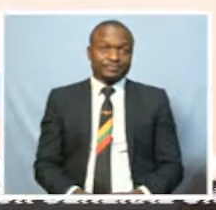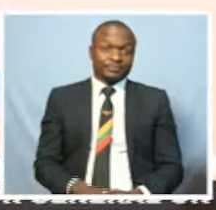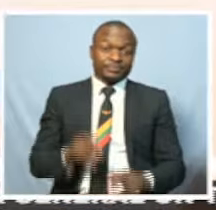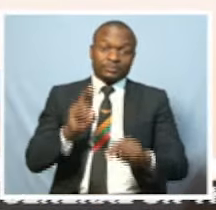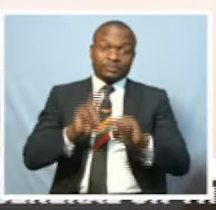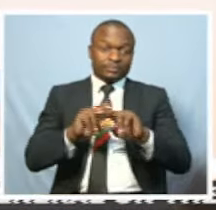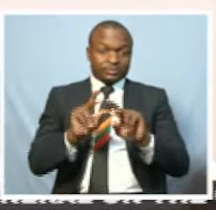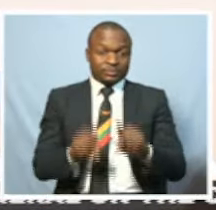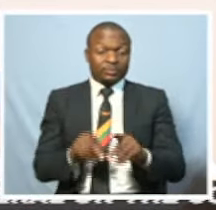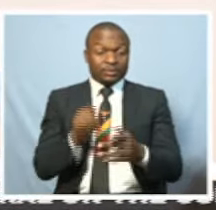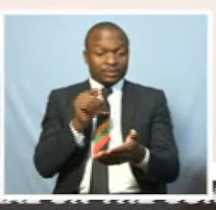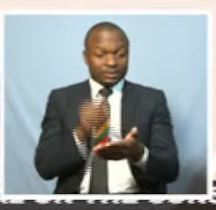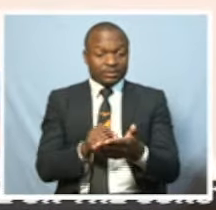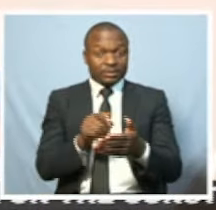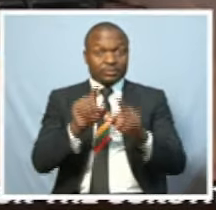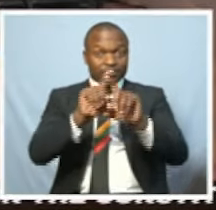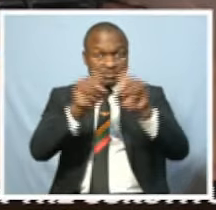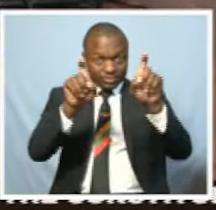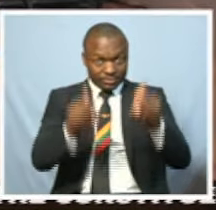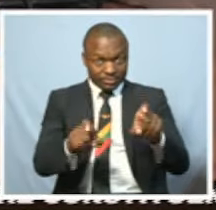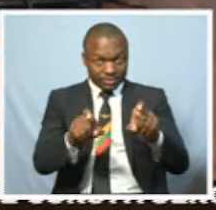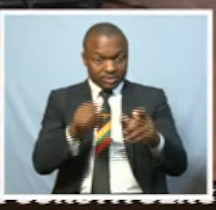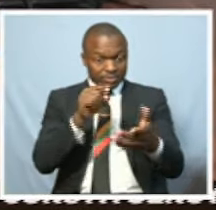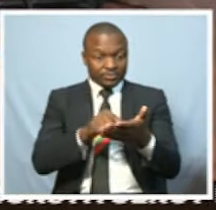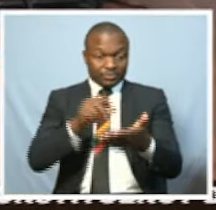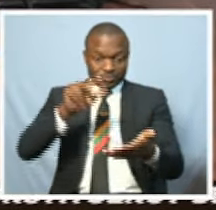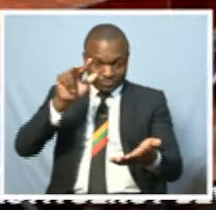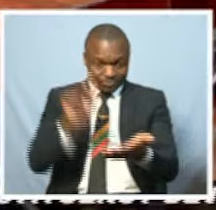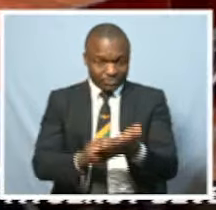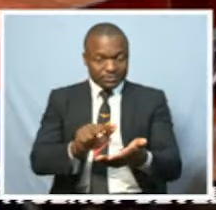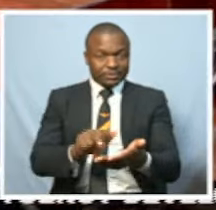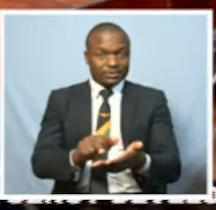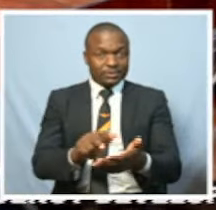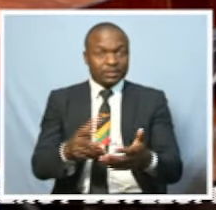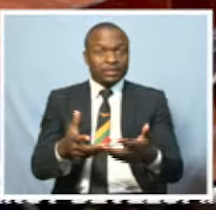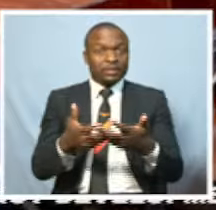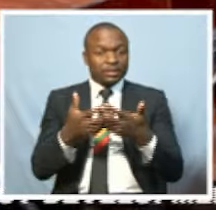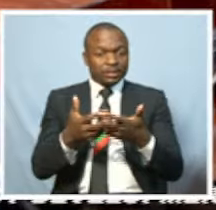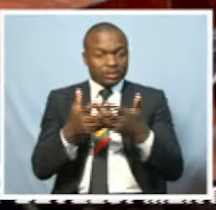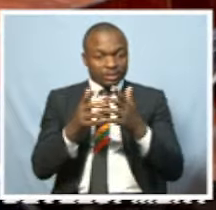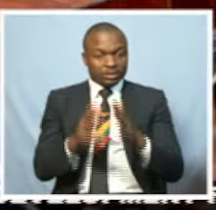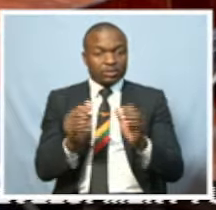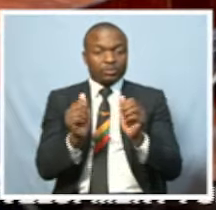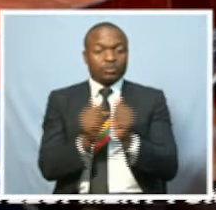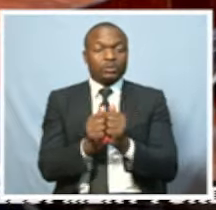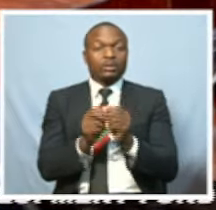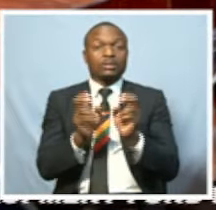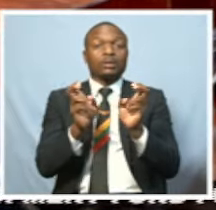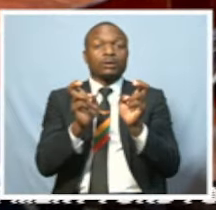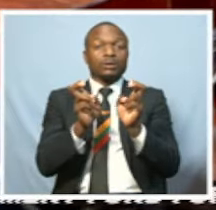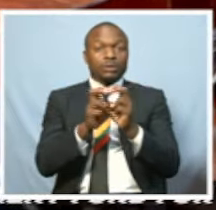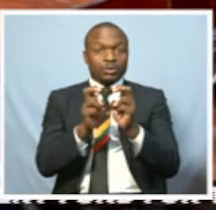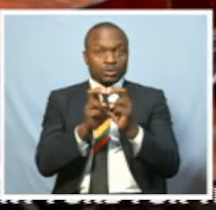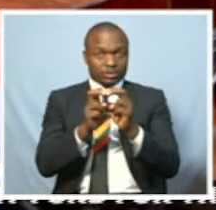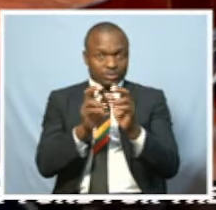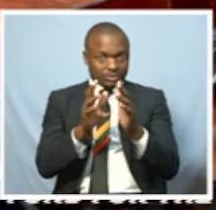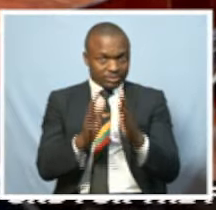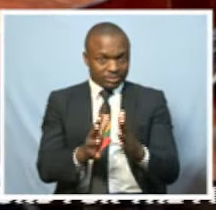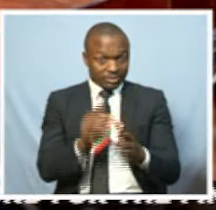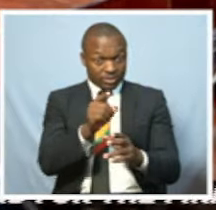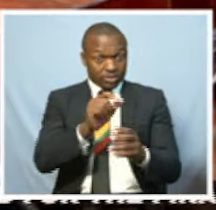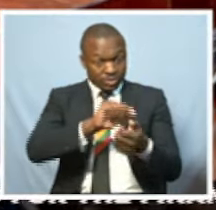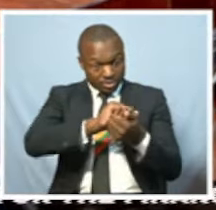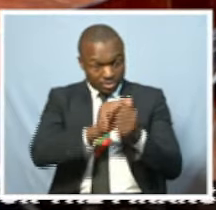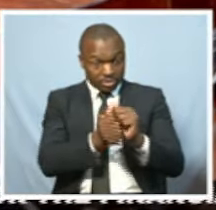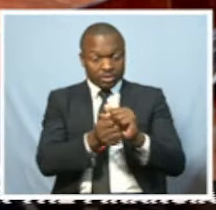Chair. In this certificate, which is duly signed by the engineers and the contractor, yes, you are amending